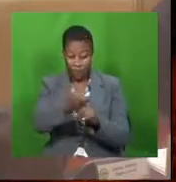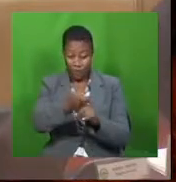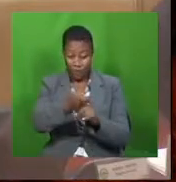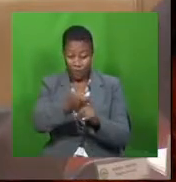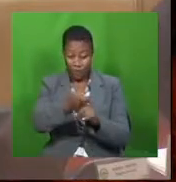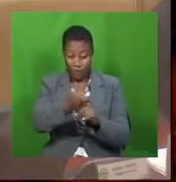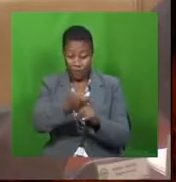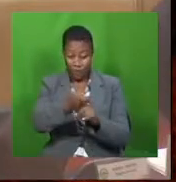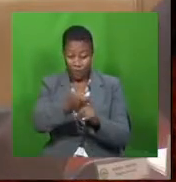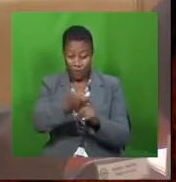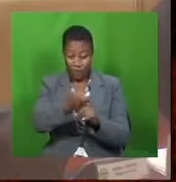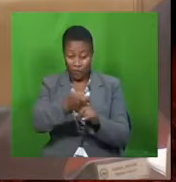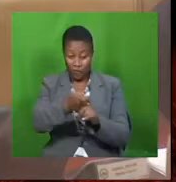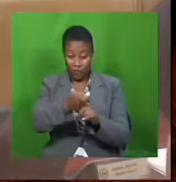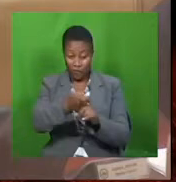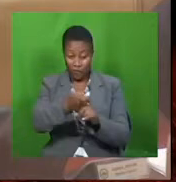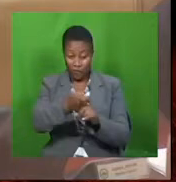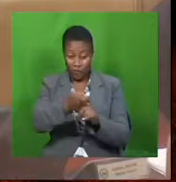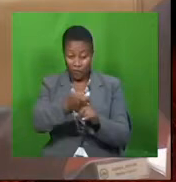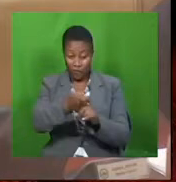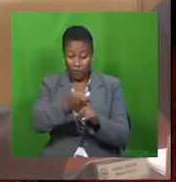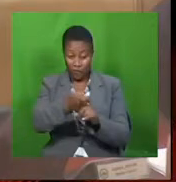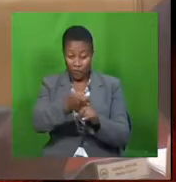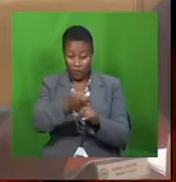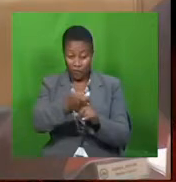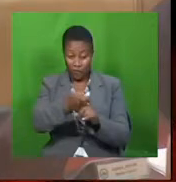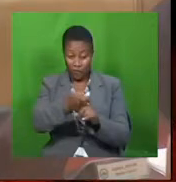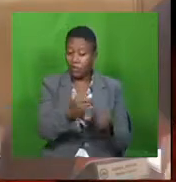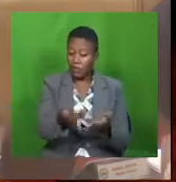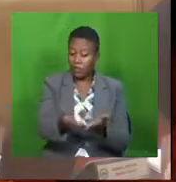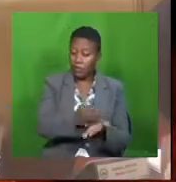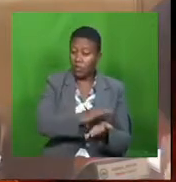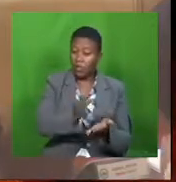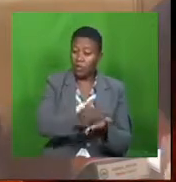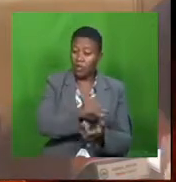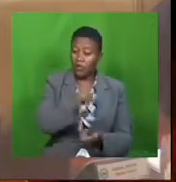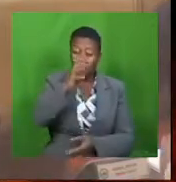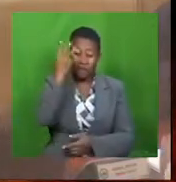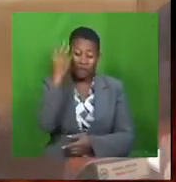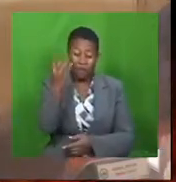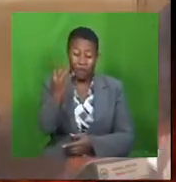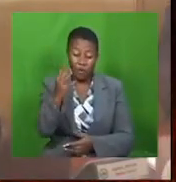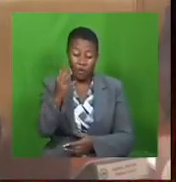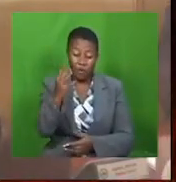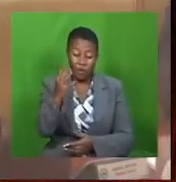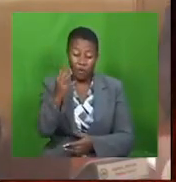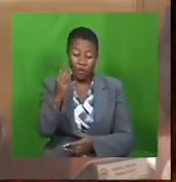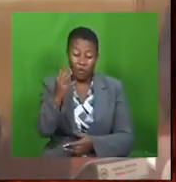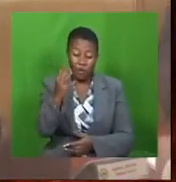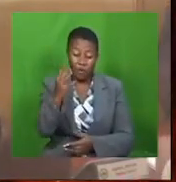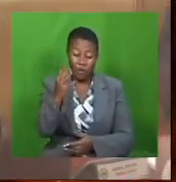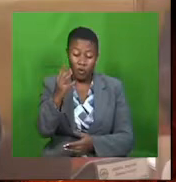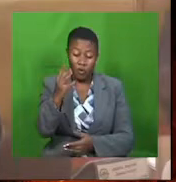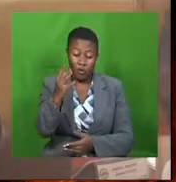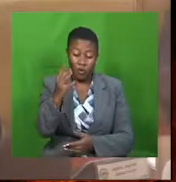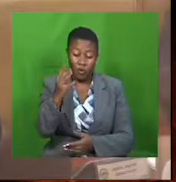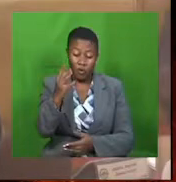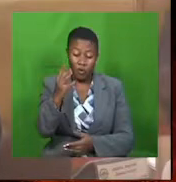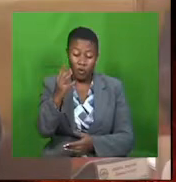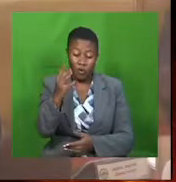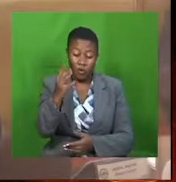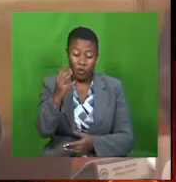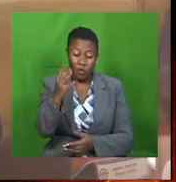about Adai, 45? Adai, then I see. There are two committees in the Akambu. normally